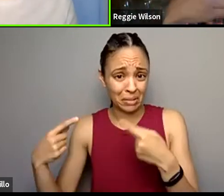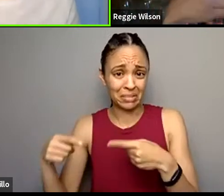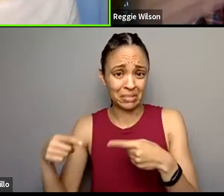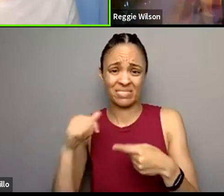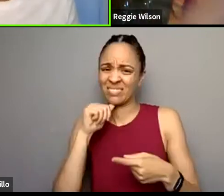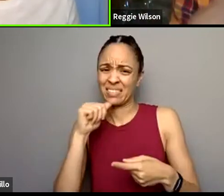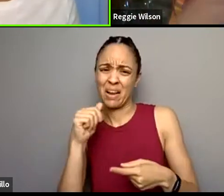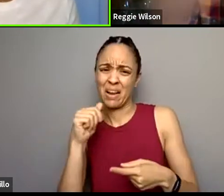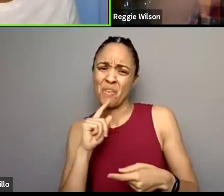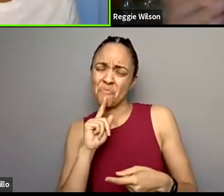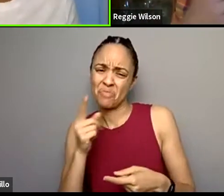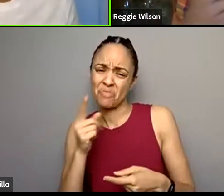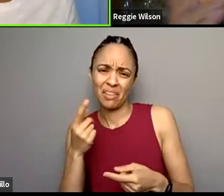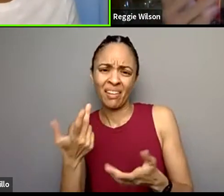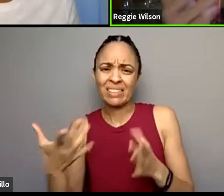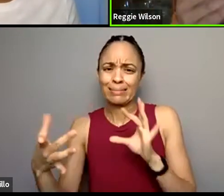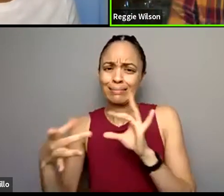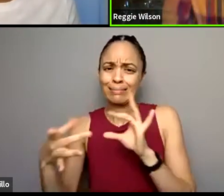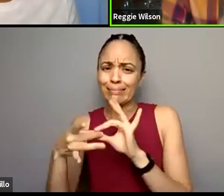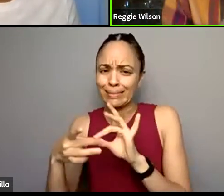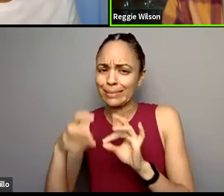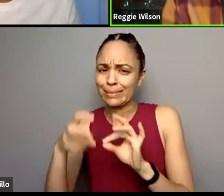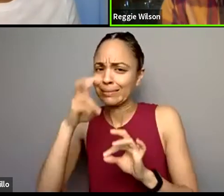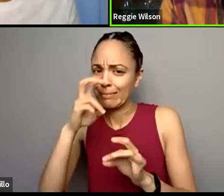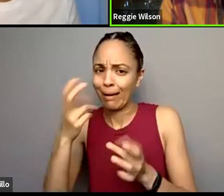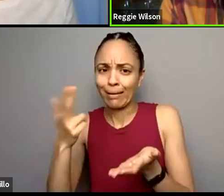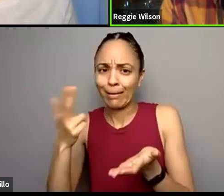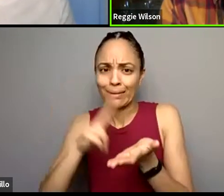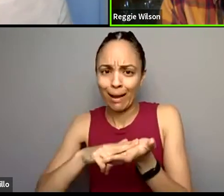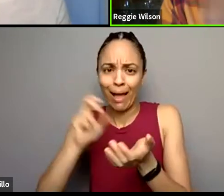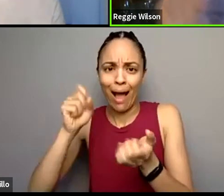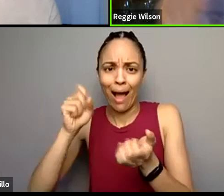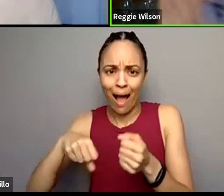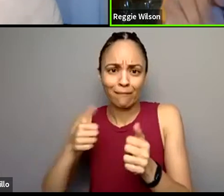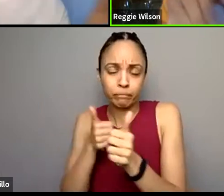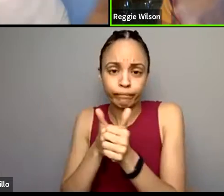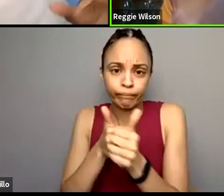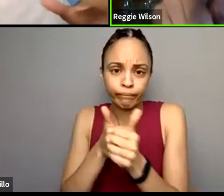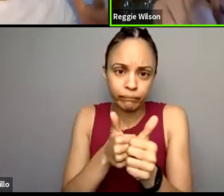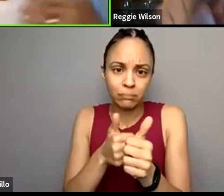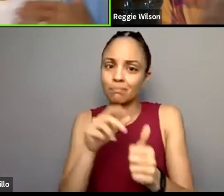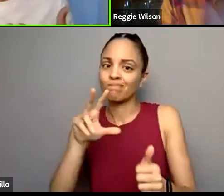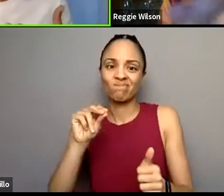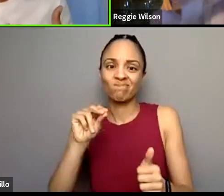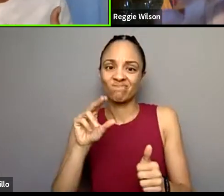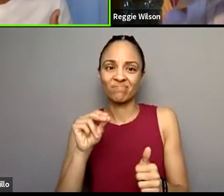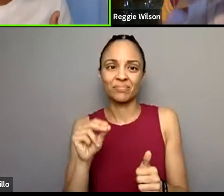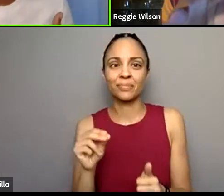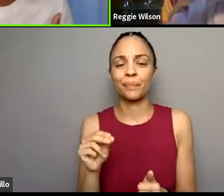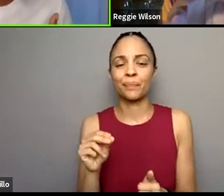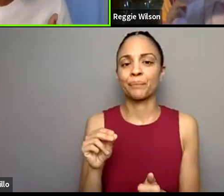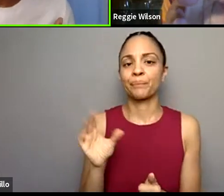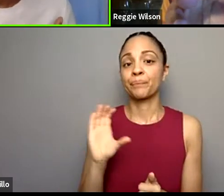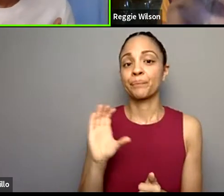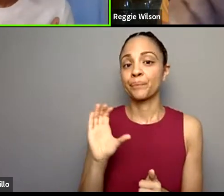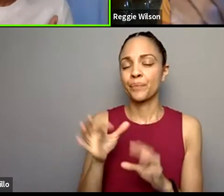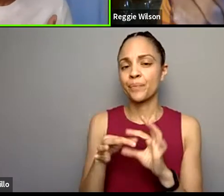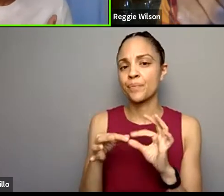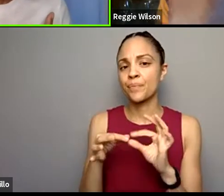Does that really work? We track each other. So Clement, the one from Netherlands. Clement was a student of mine, by the